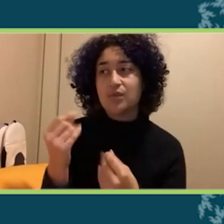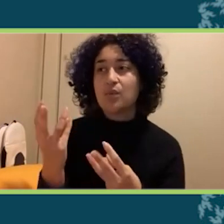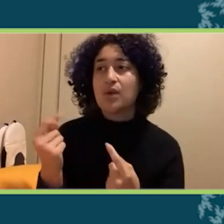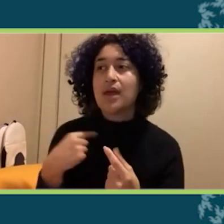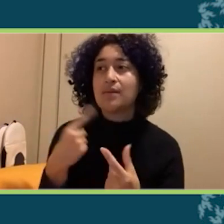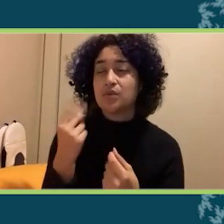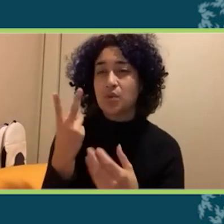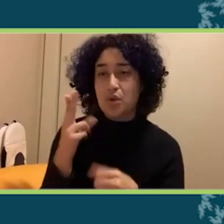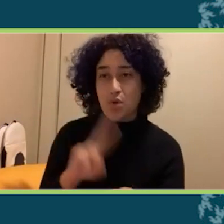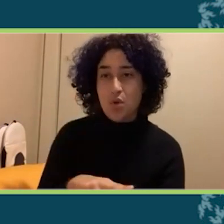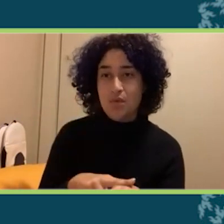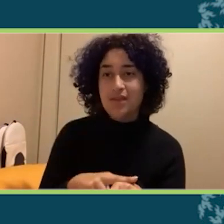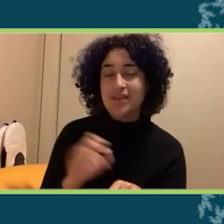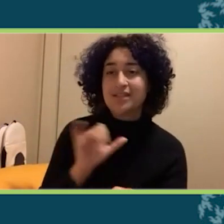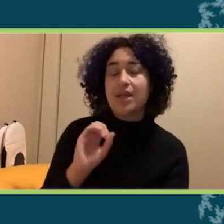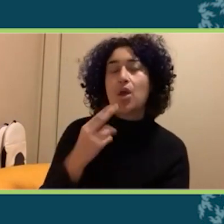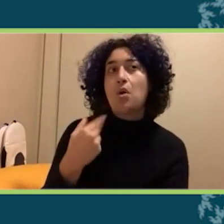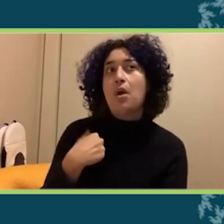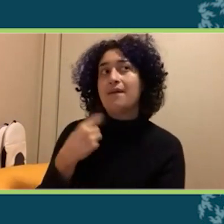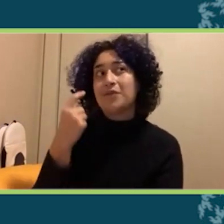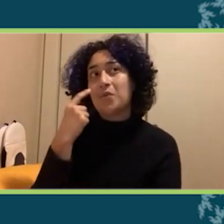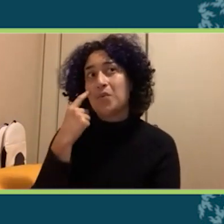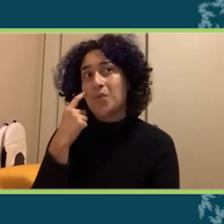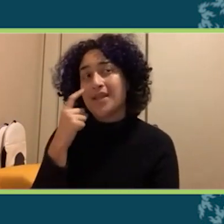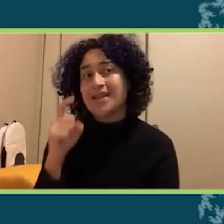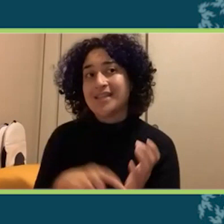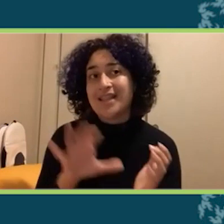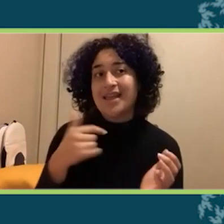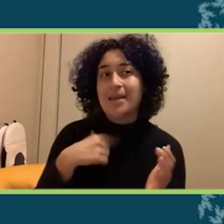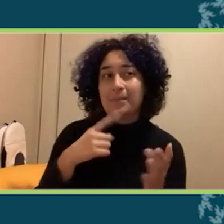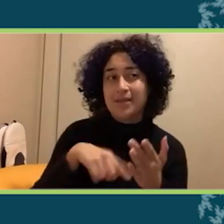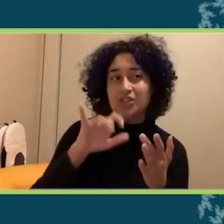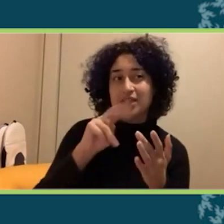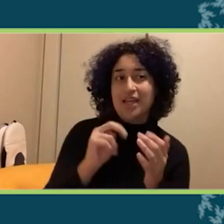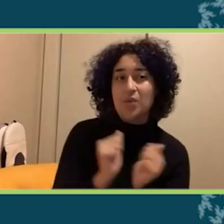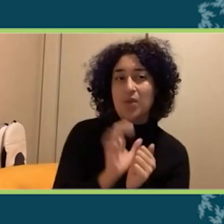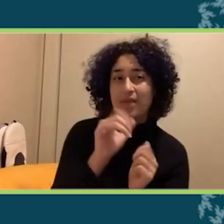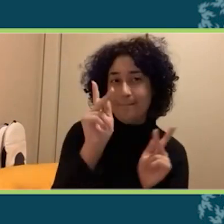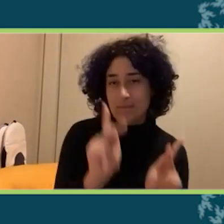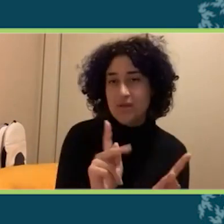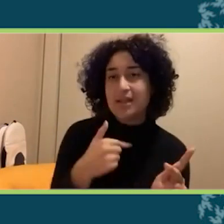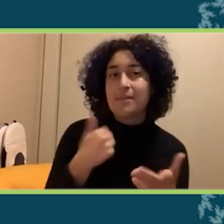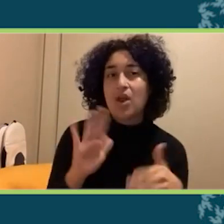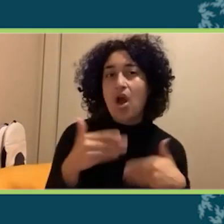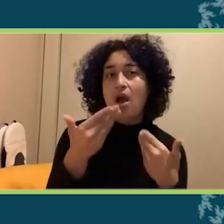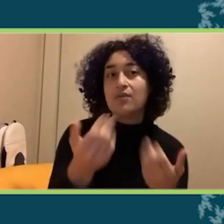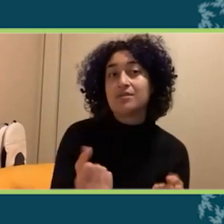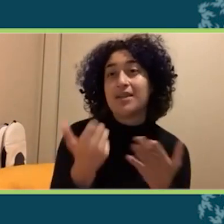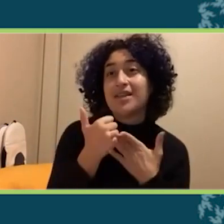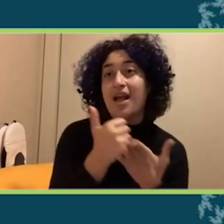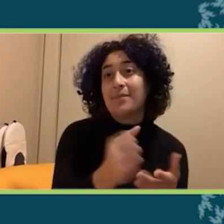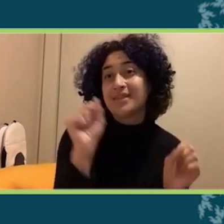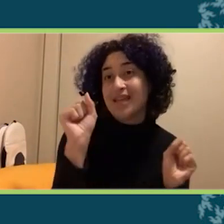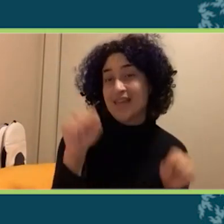normally of default of like, oh, I've witnessed that, I'm going to go check in with that person, I'm going to offer them as much help as I can to like get out of this